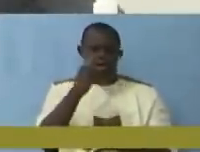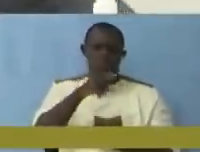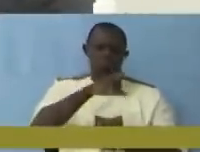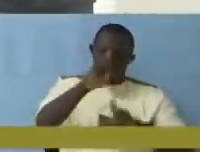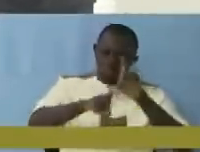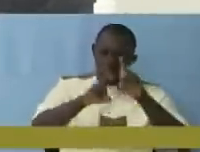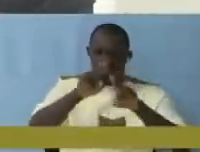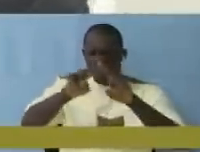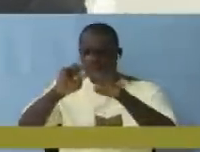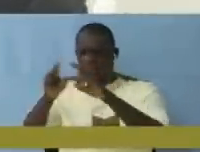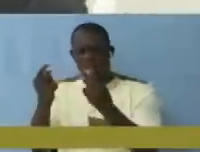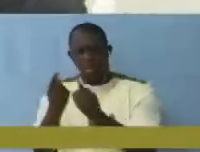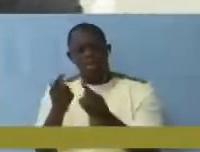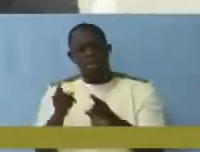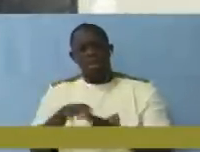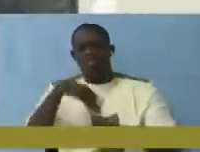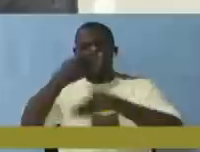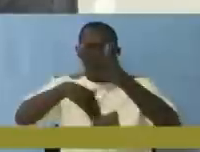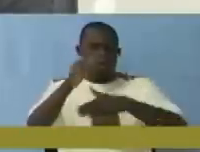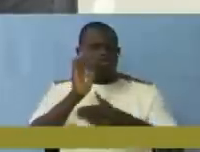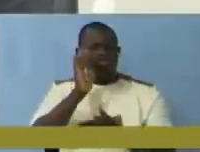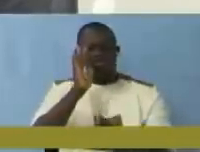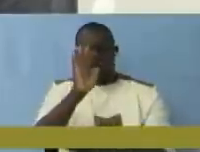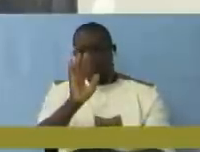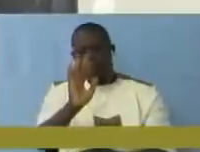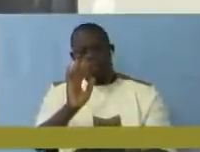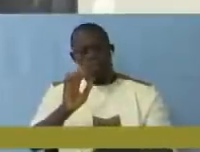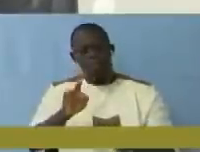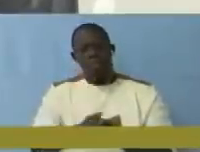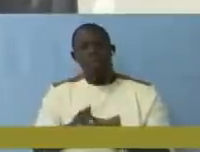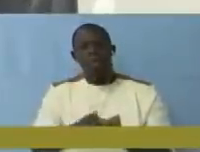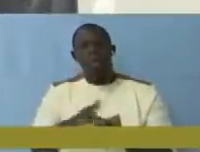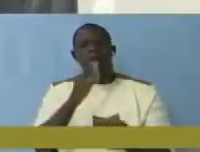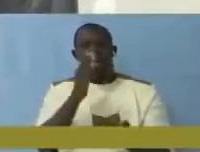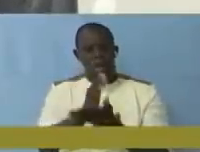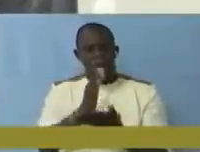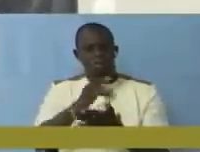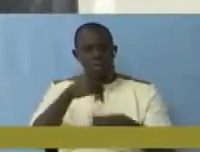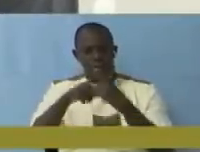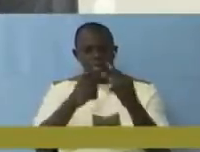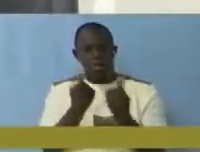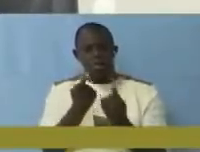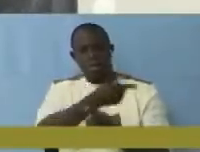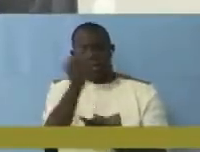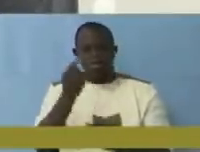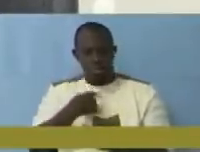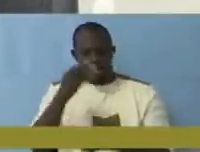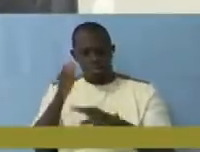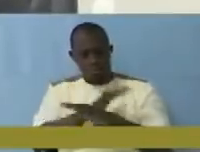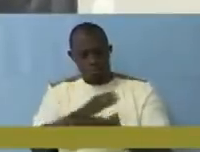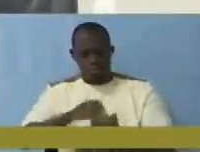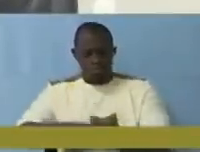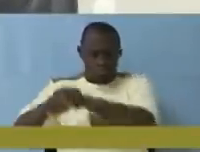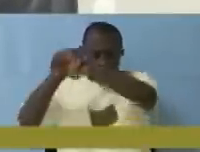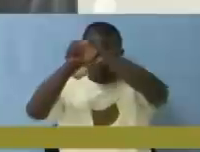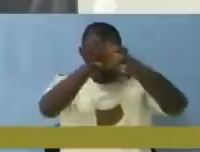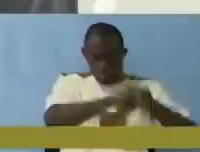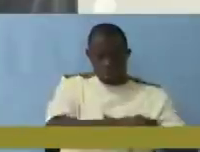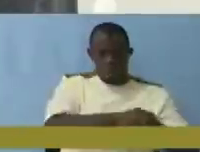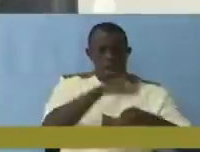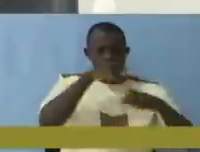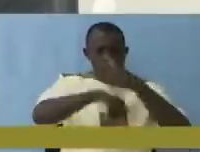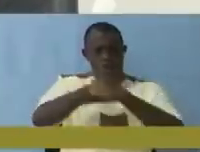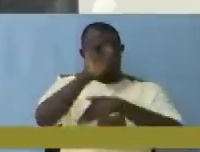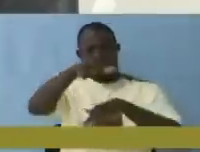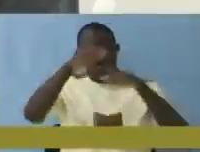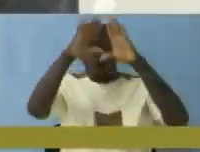not. The fact of the matter is these people were brought to your unit and tortured by yourself and Fodebari and the rest of the team.